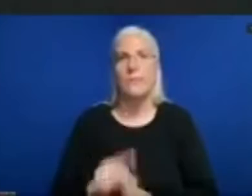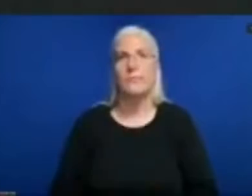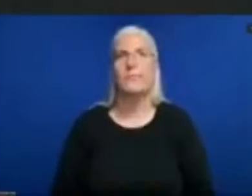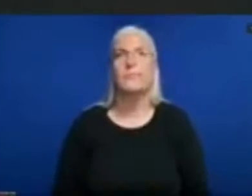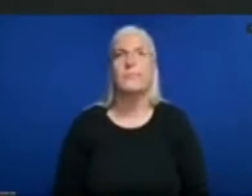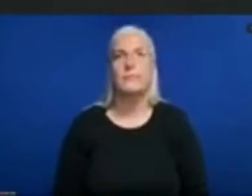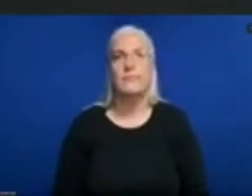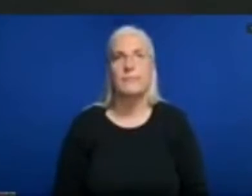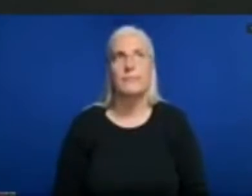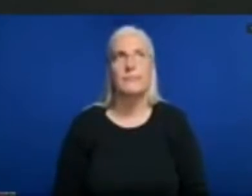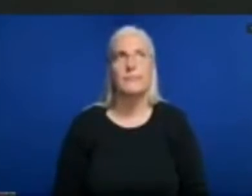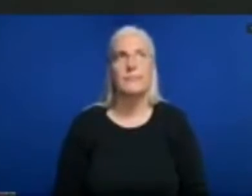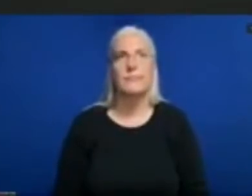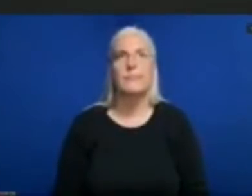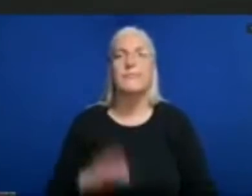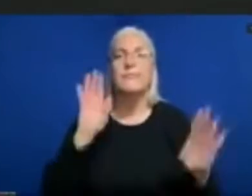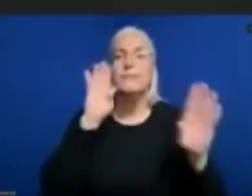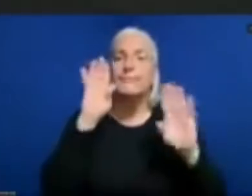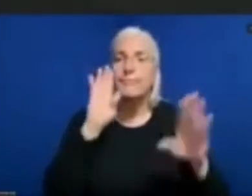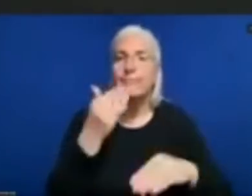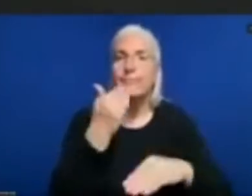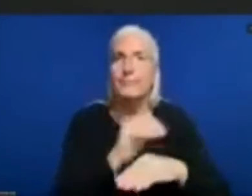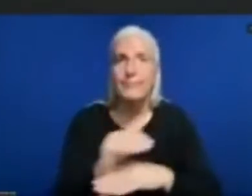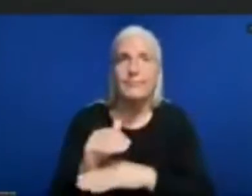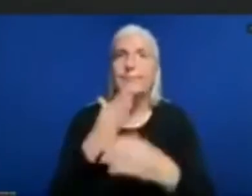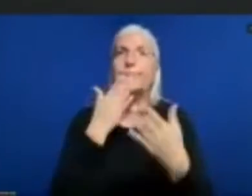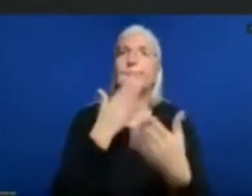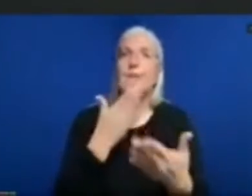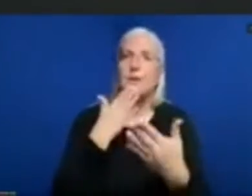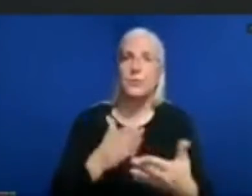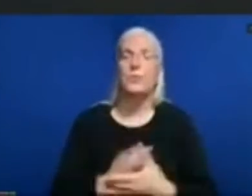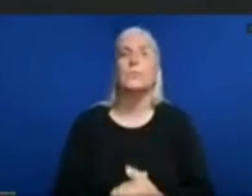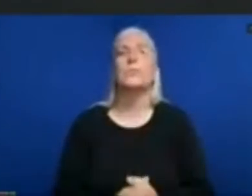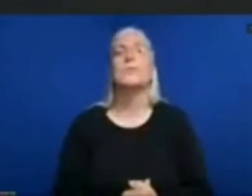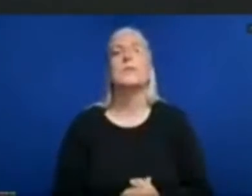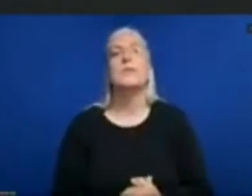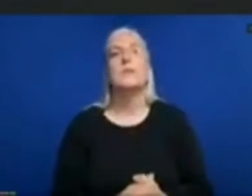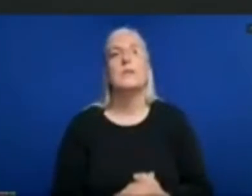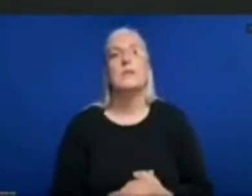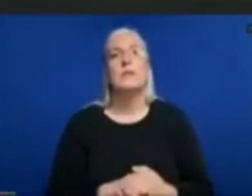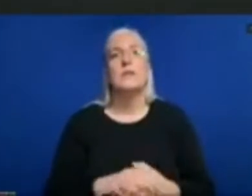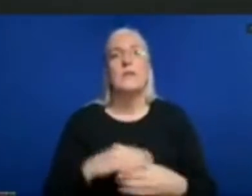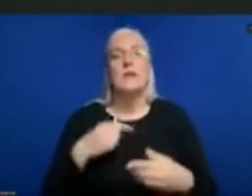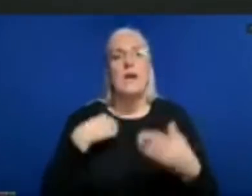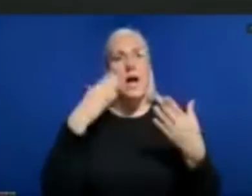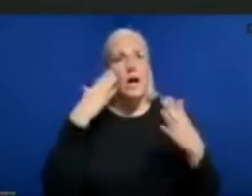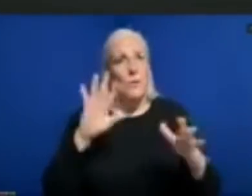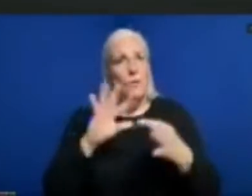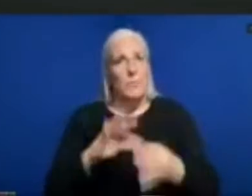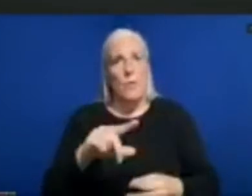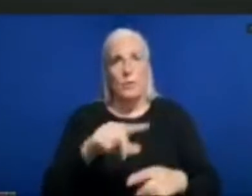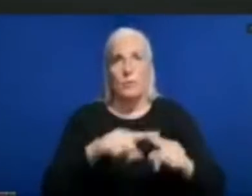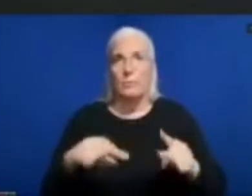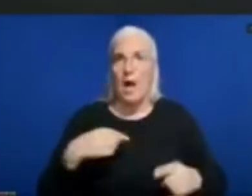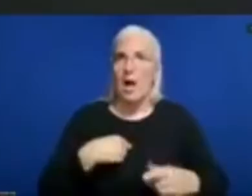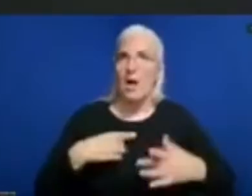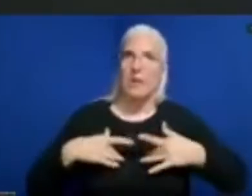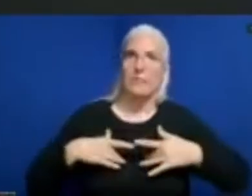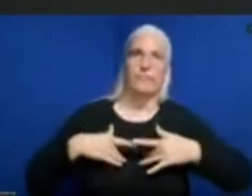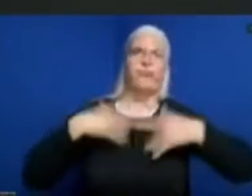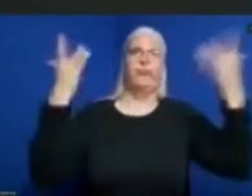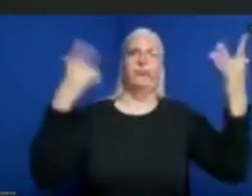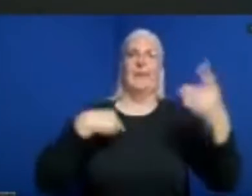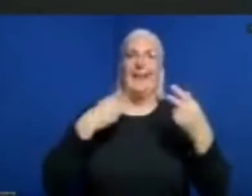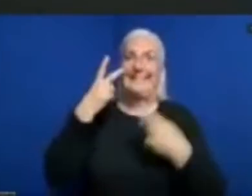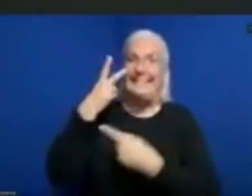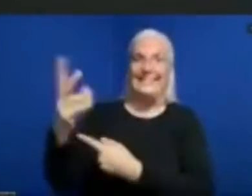Thank you, and good evening, everyone. Well, I don't know about you, but I certainly was glad to see the sun today. It's been a very long time